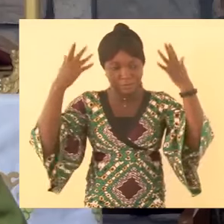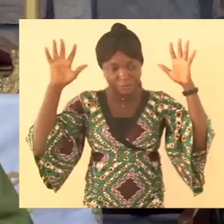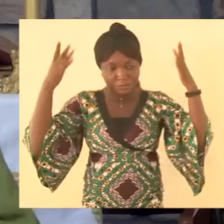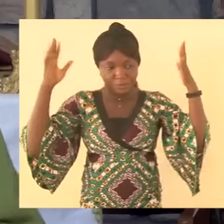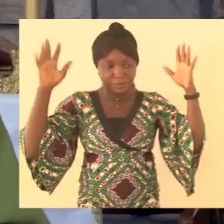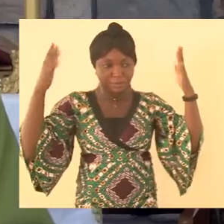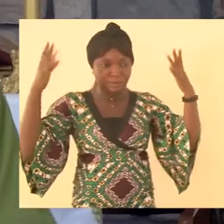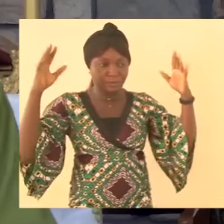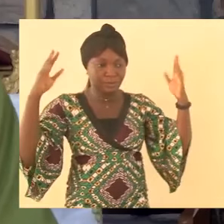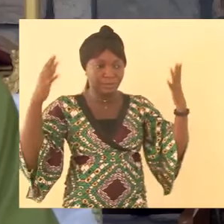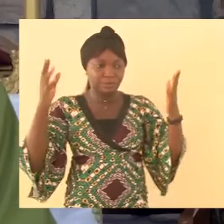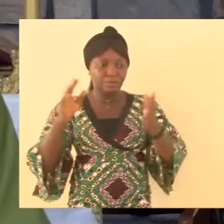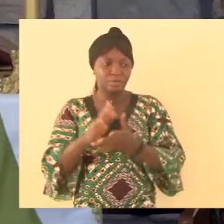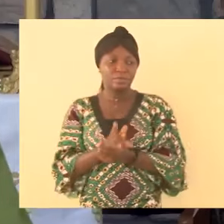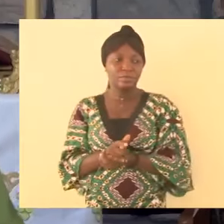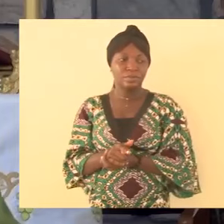round of applause.